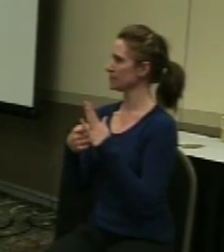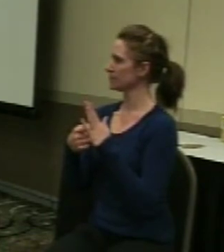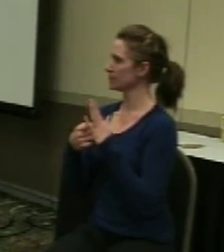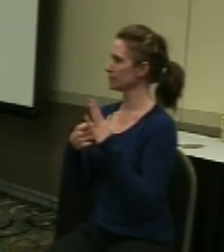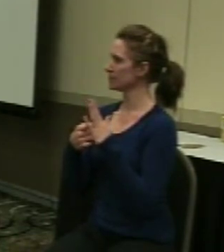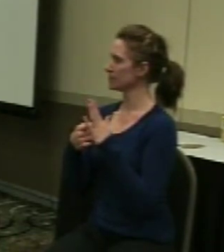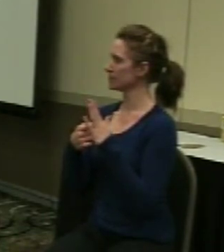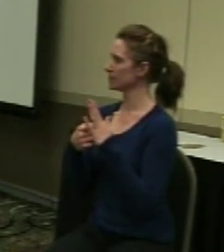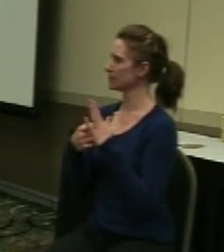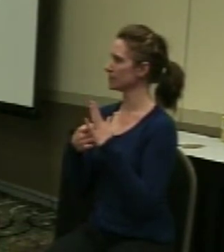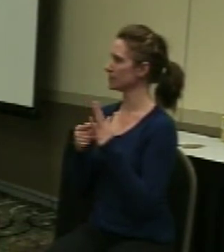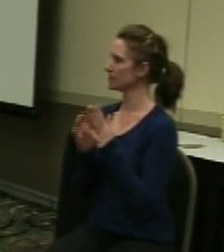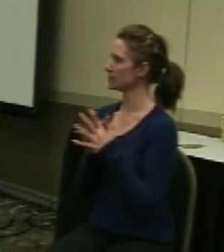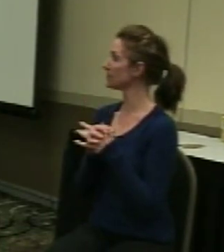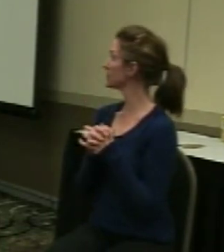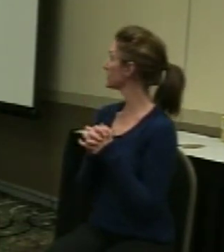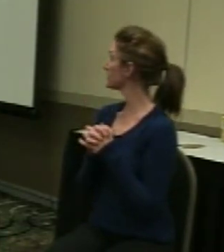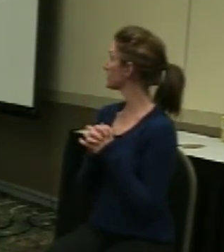Technology here. Okay, sorry.